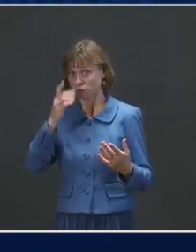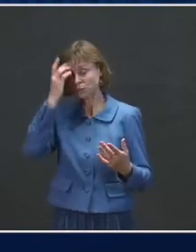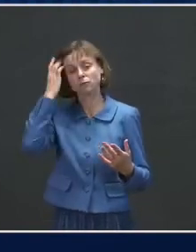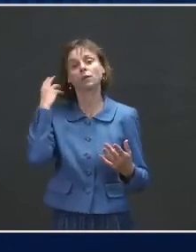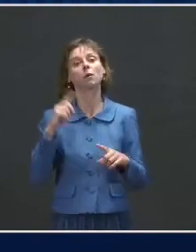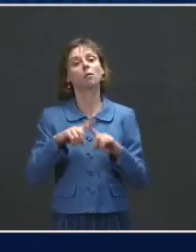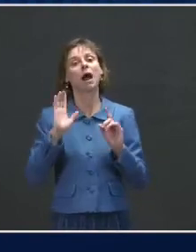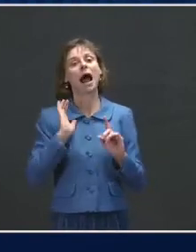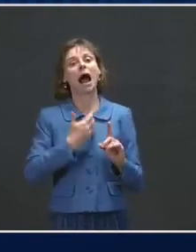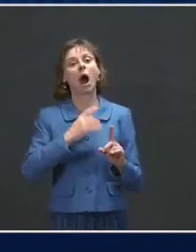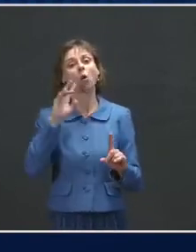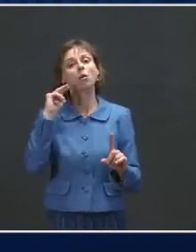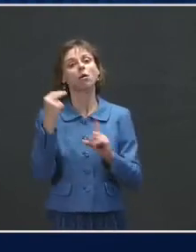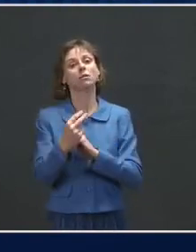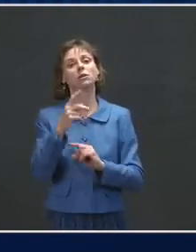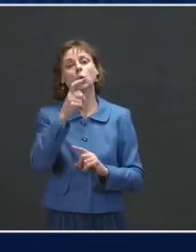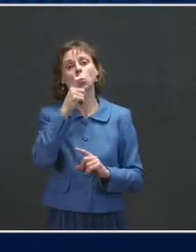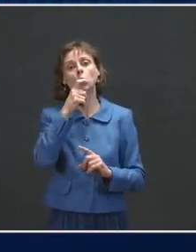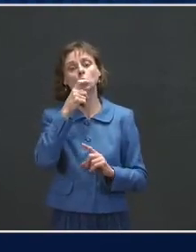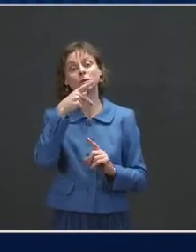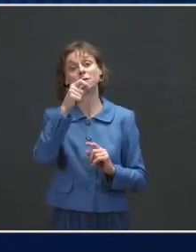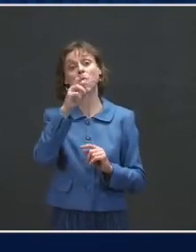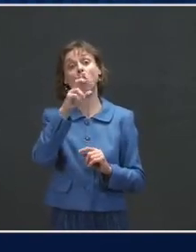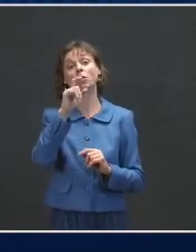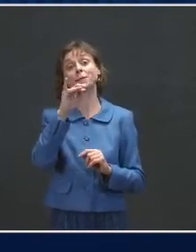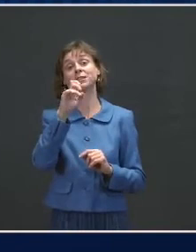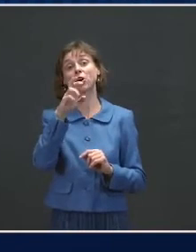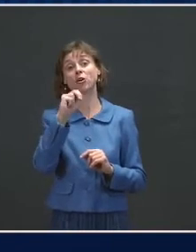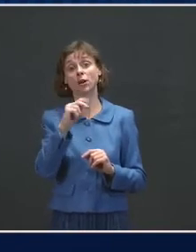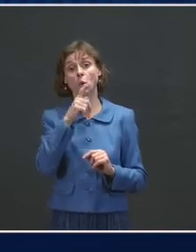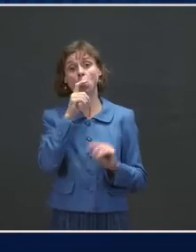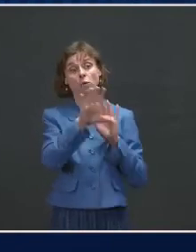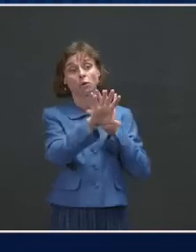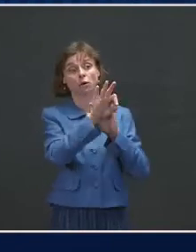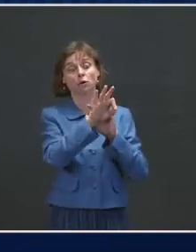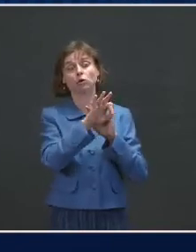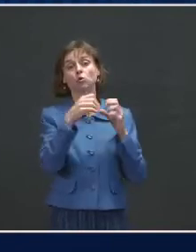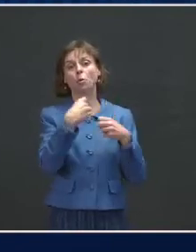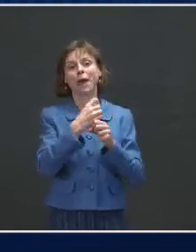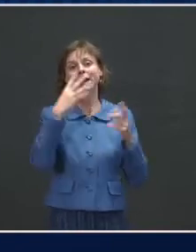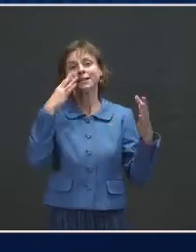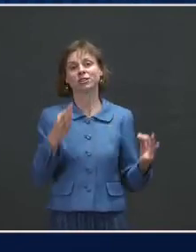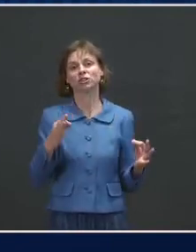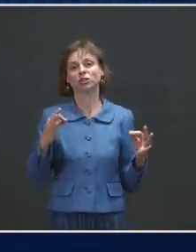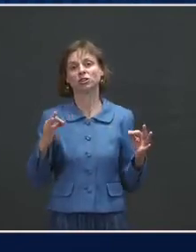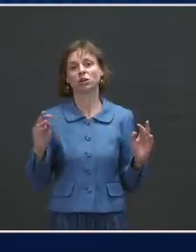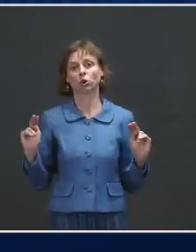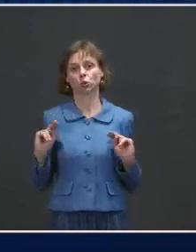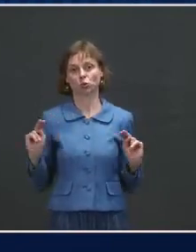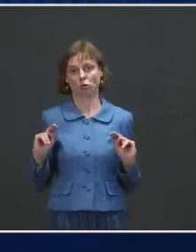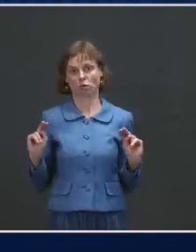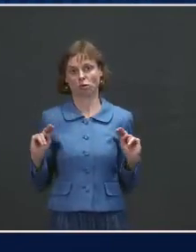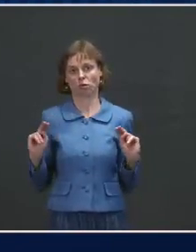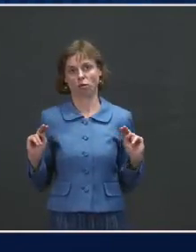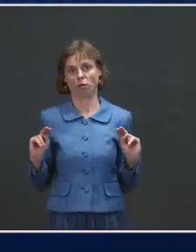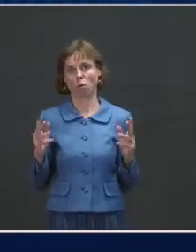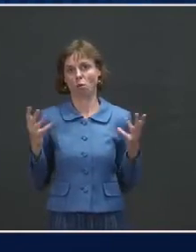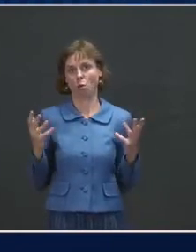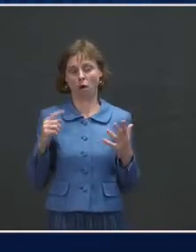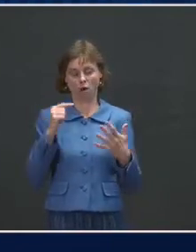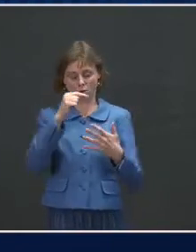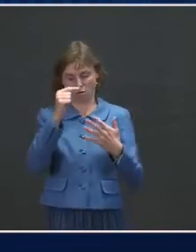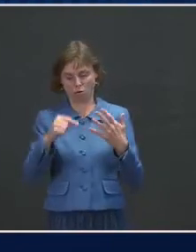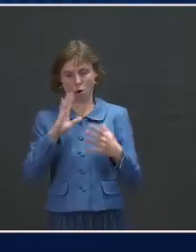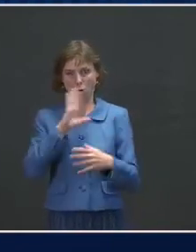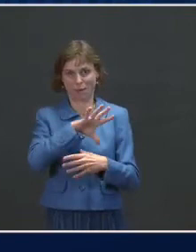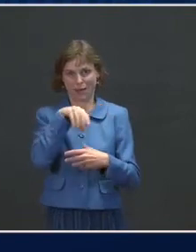parliamentarian is who is chosen typically to make a decision in a nonpartisan manner in terms of what can be included in a package that